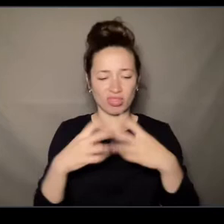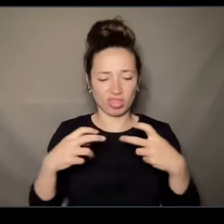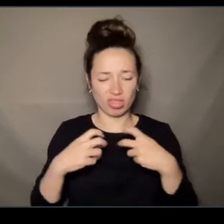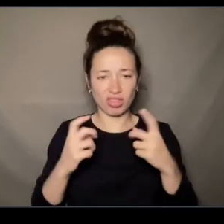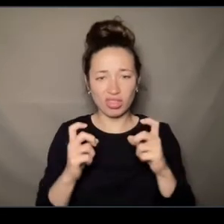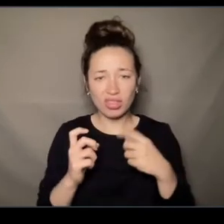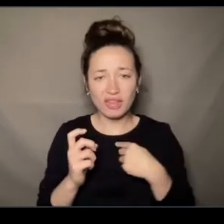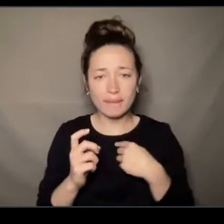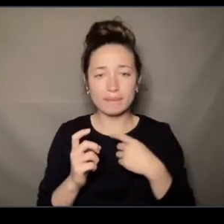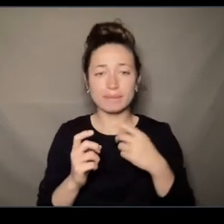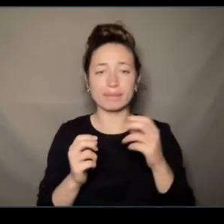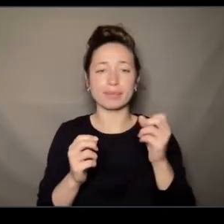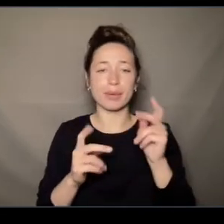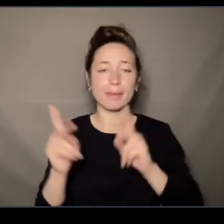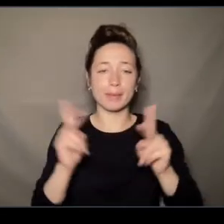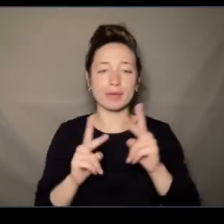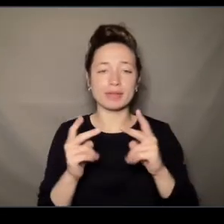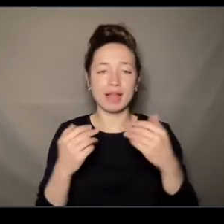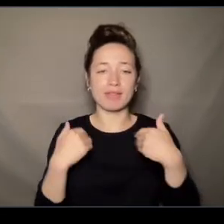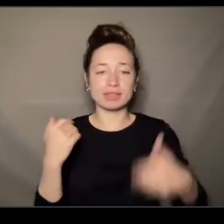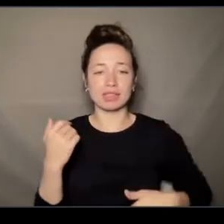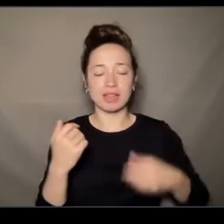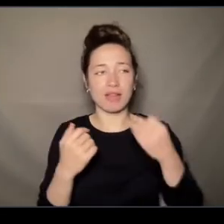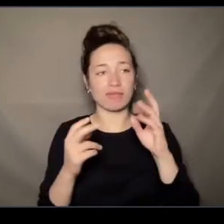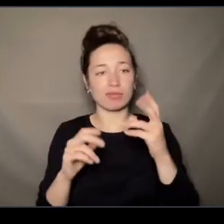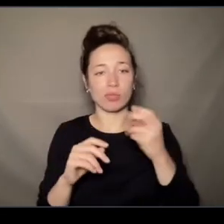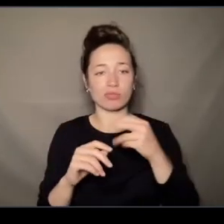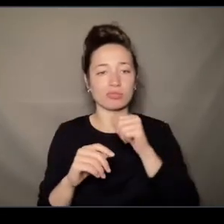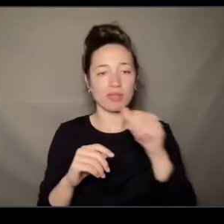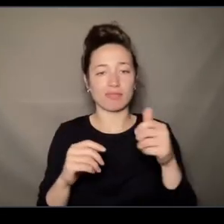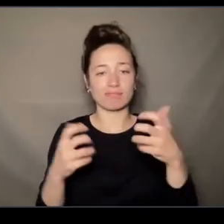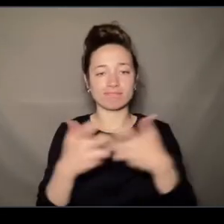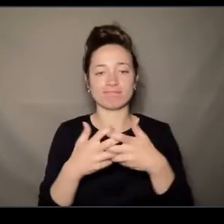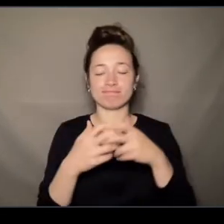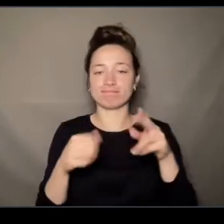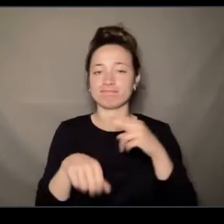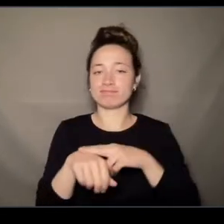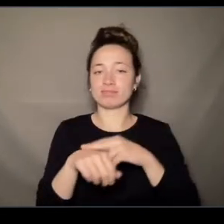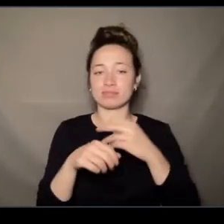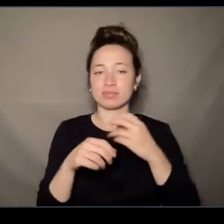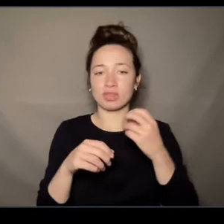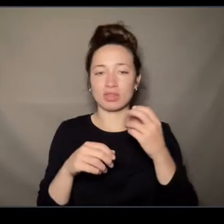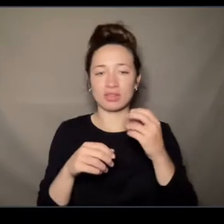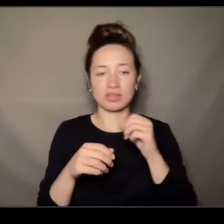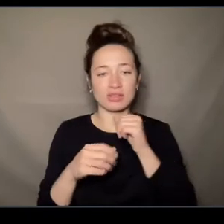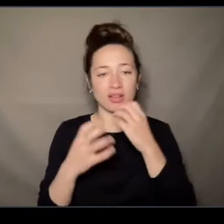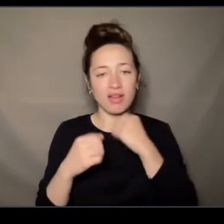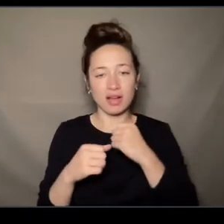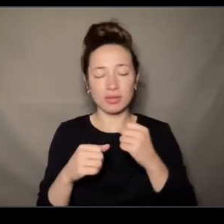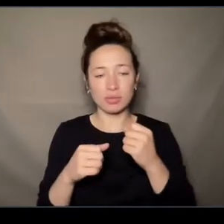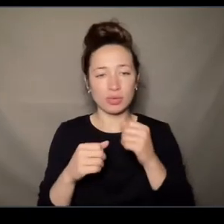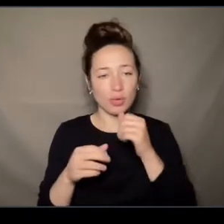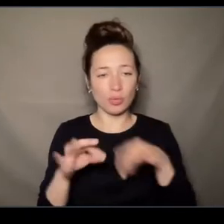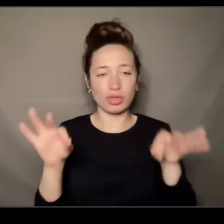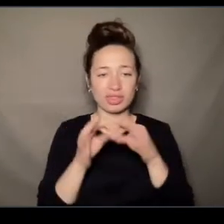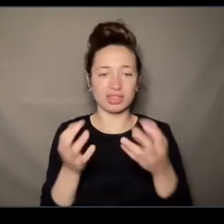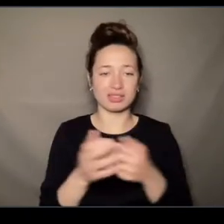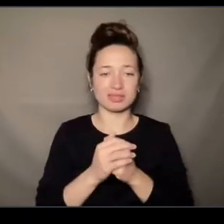is questioned. So people have senses of being unfit or unkind or not